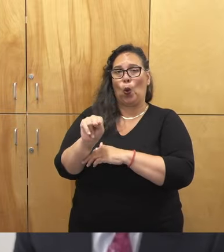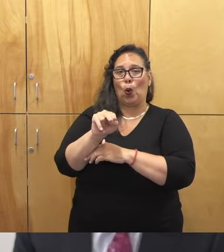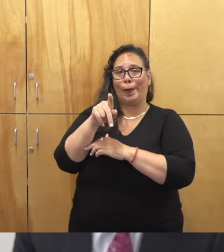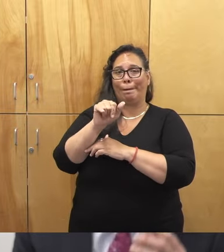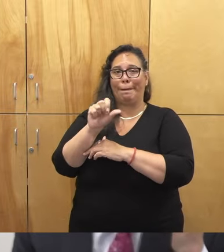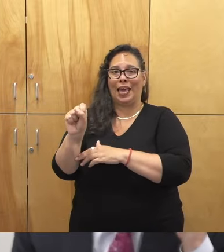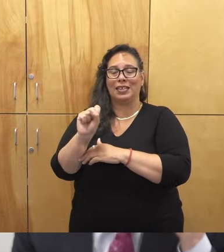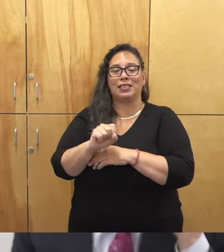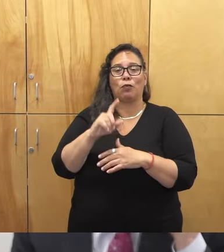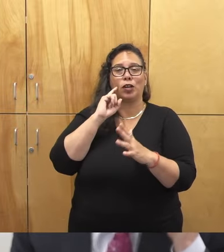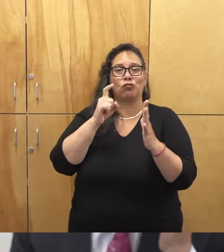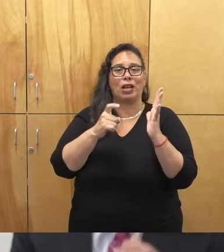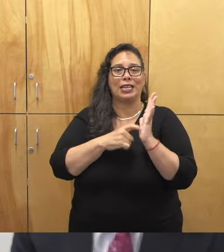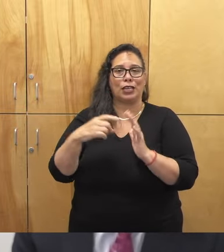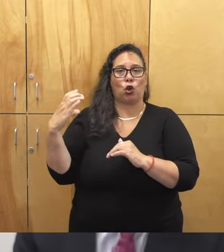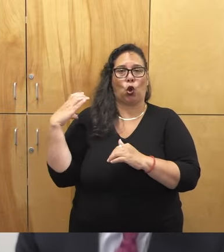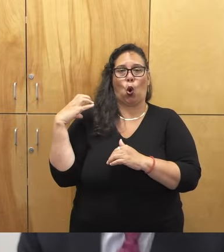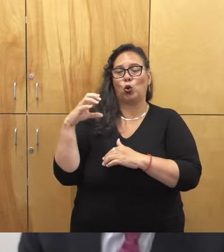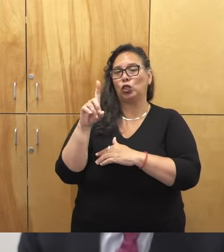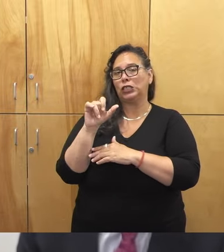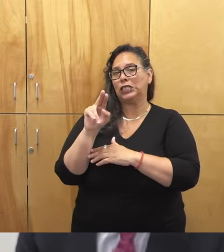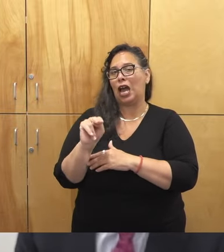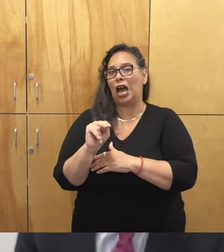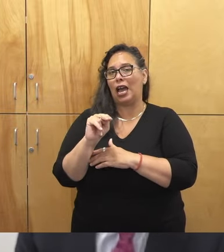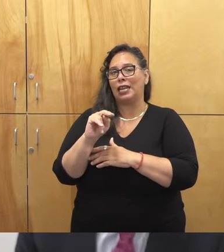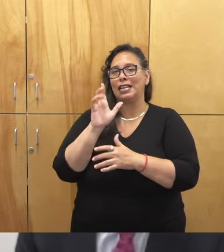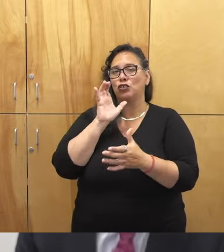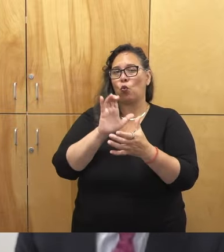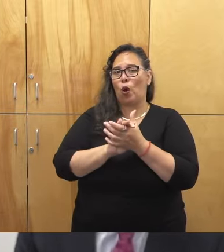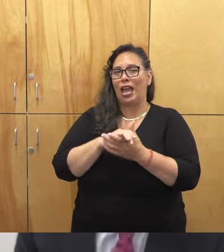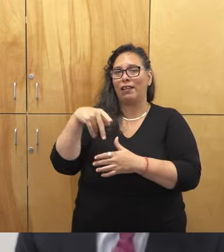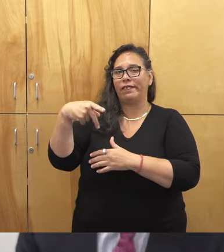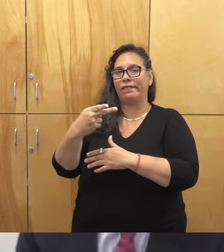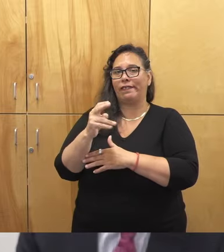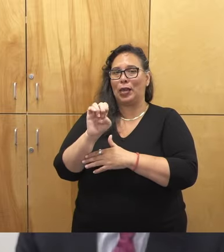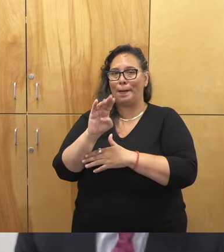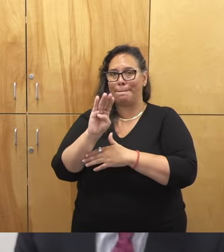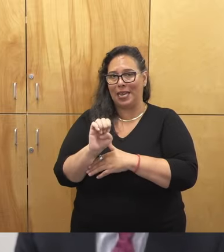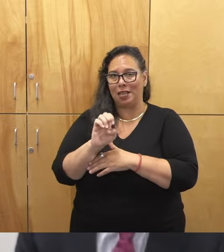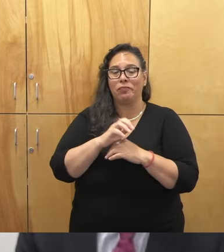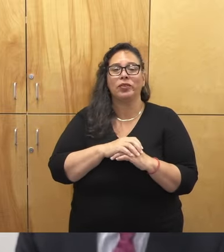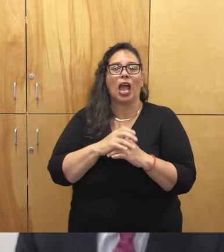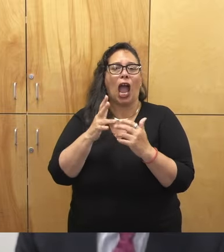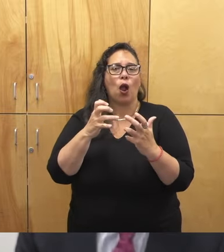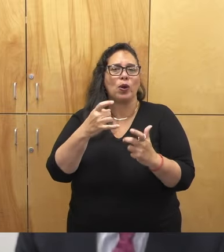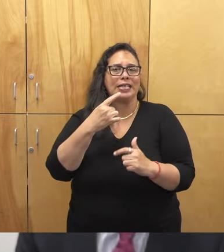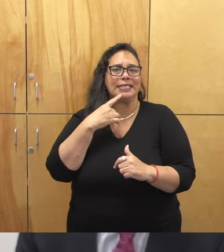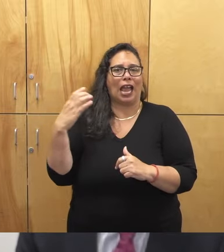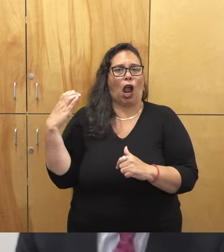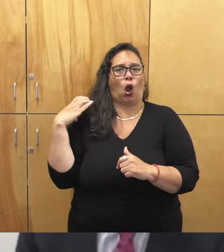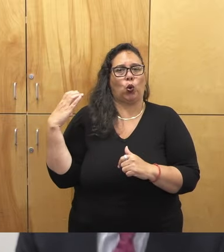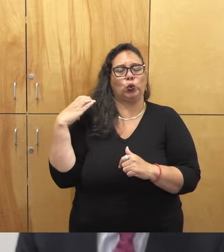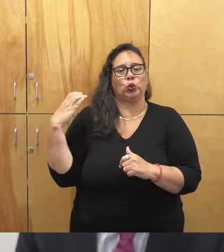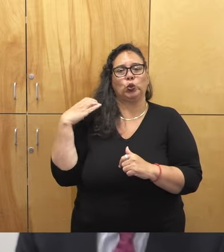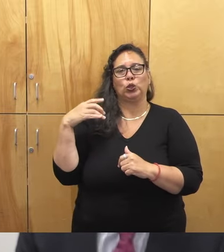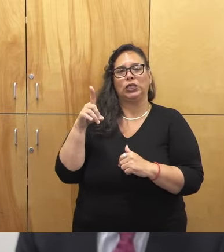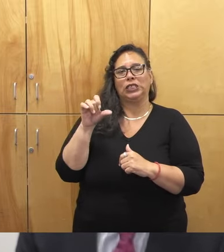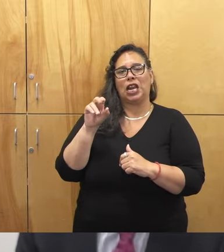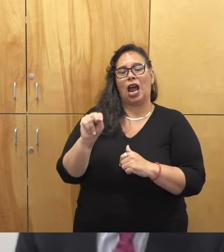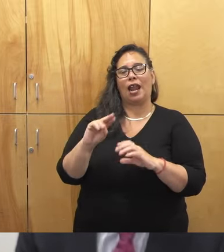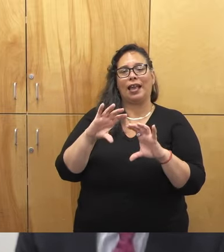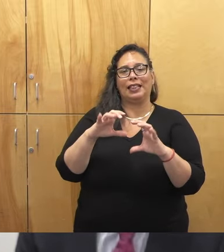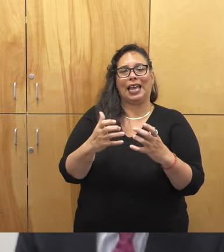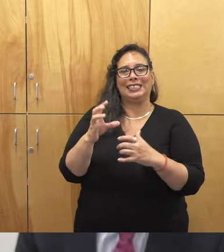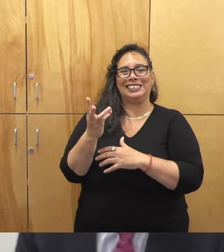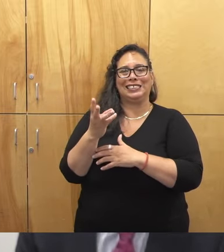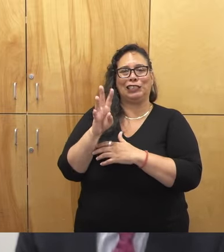Phoebe. And just would like to say that Coach Don Norford, class of 64,